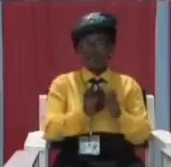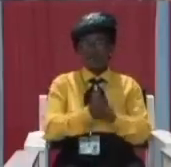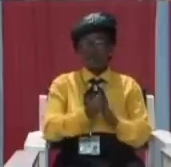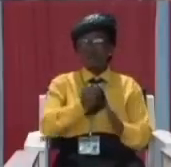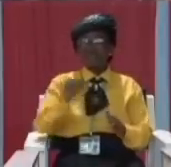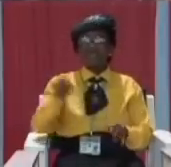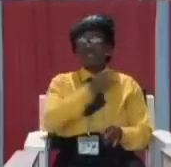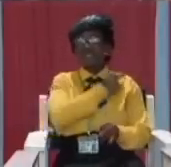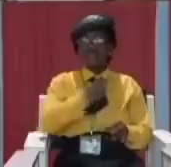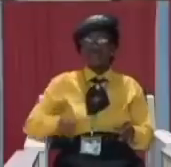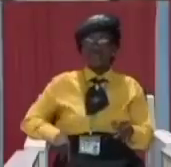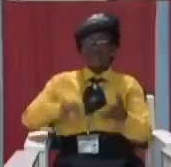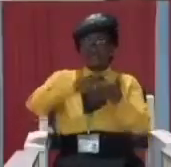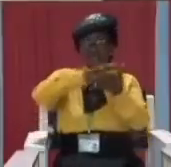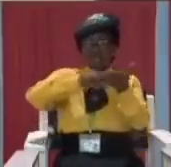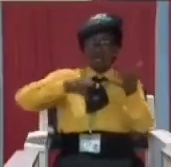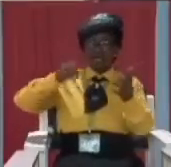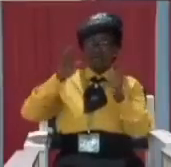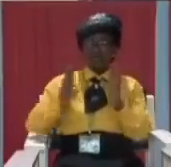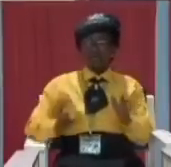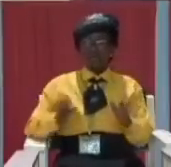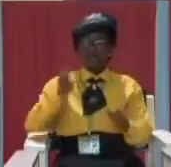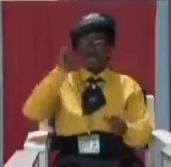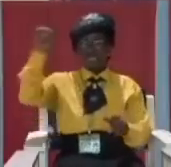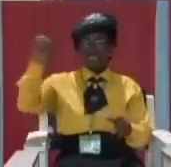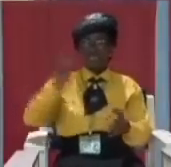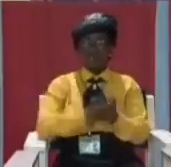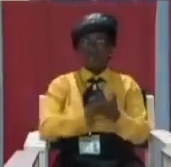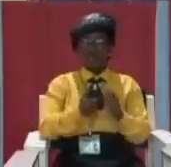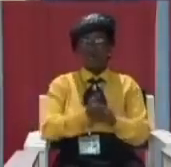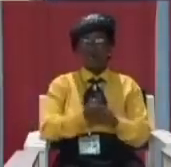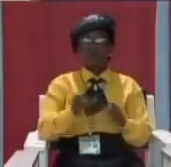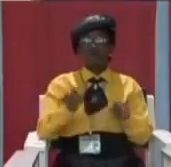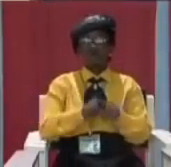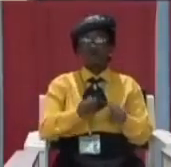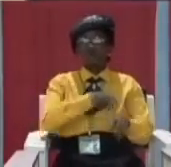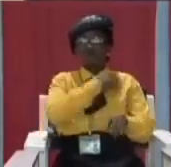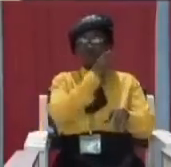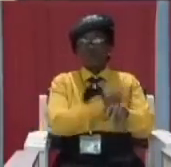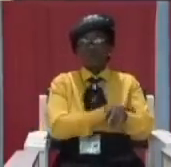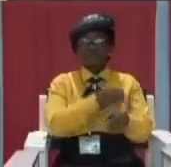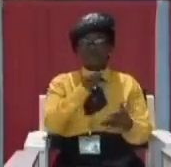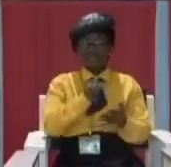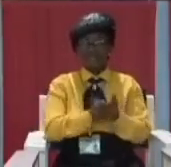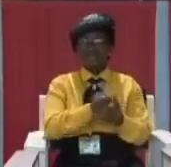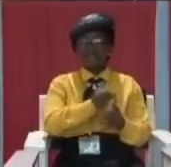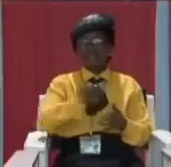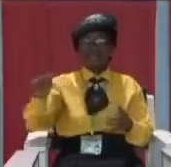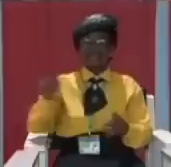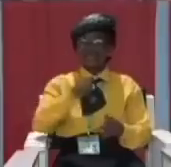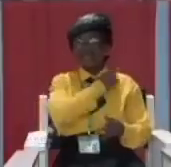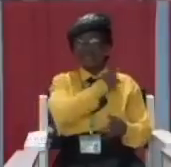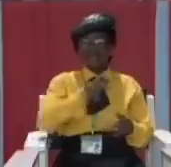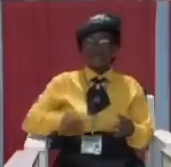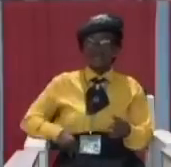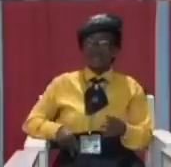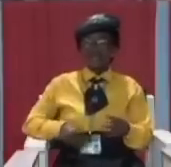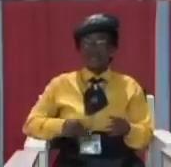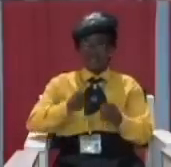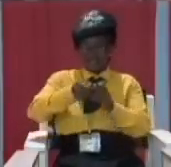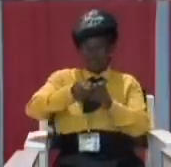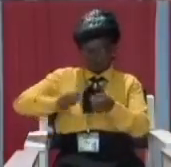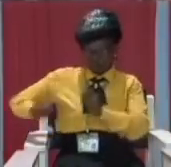He became so mighty that a king tore his